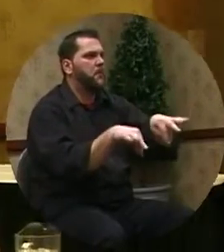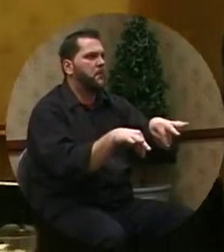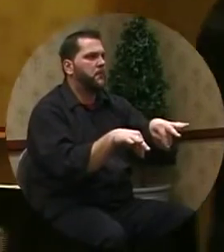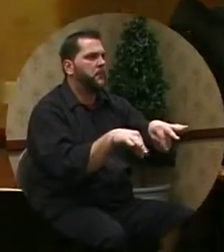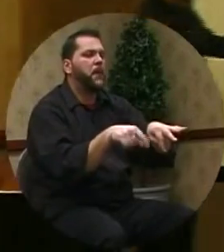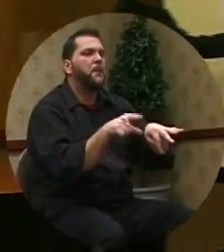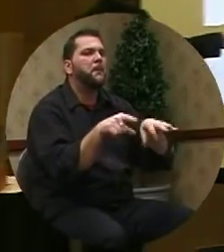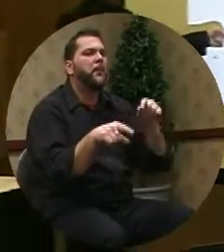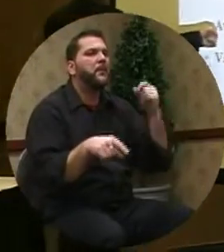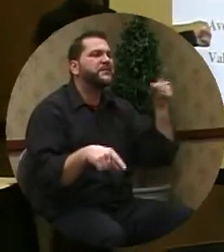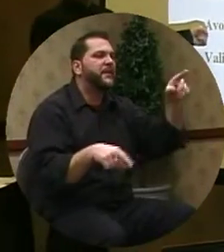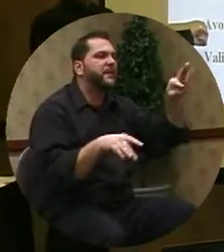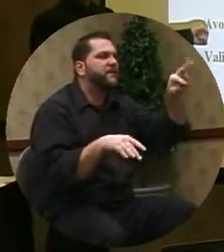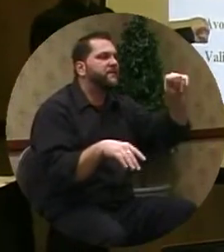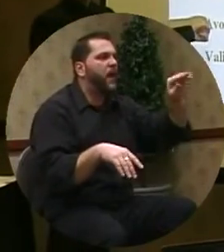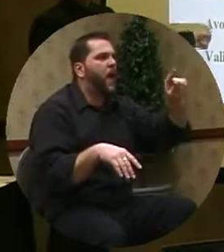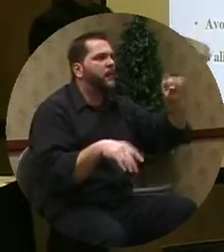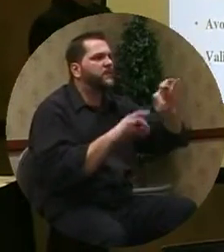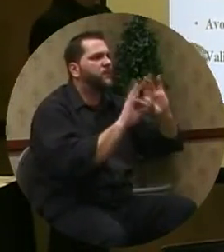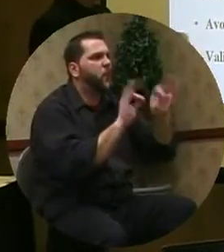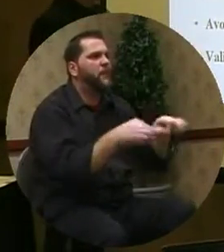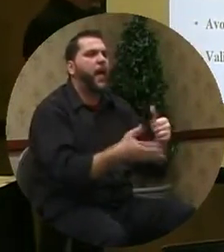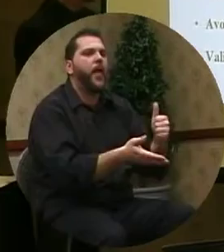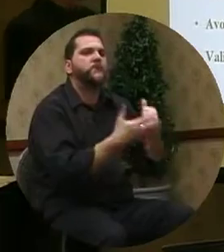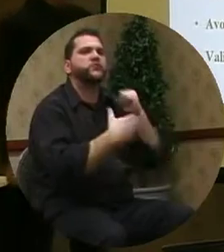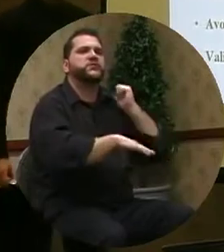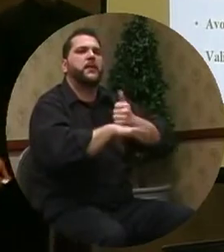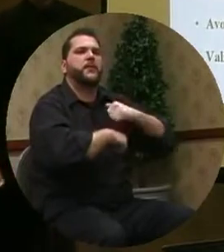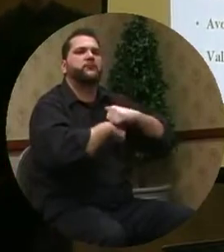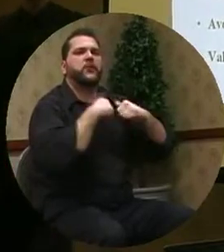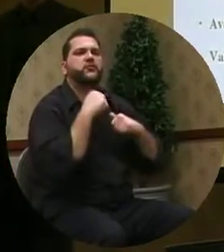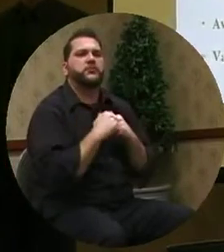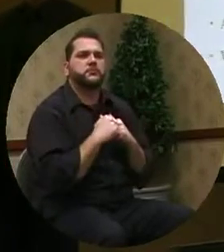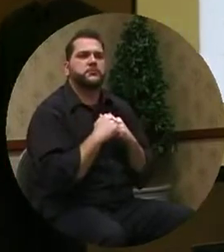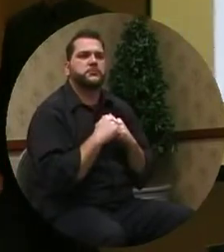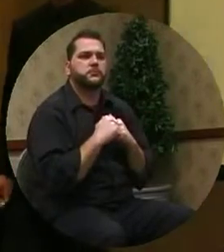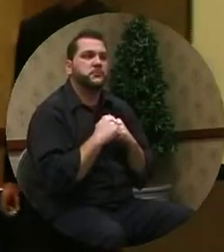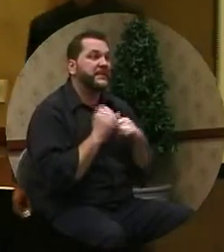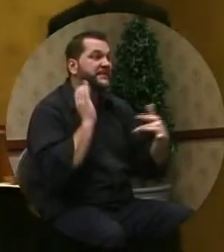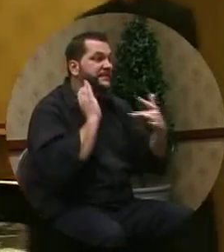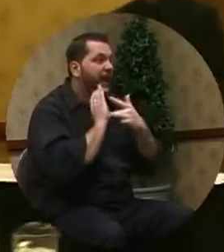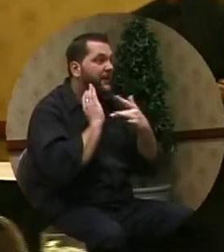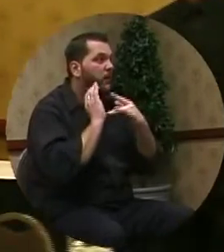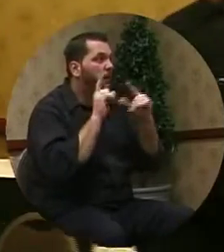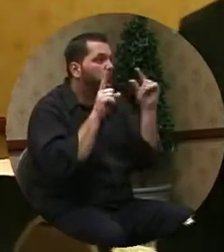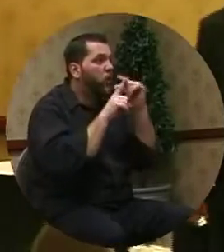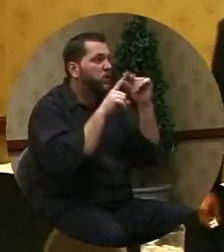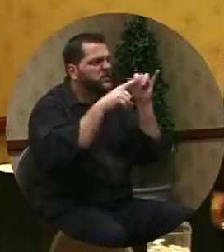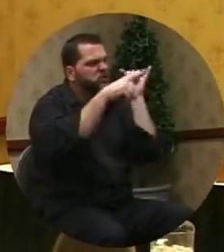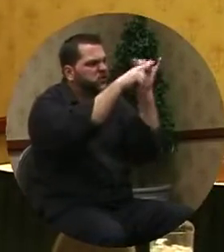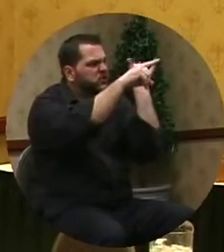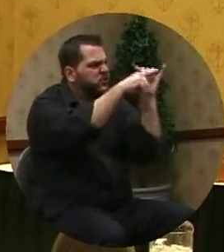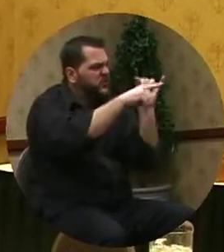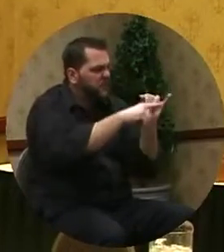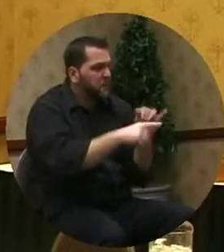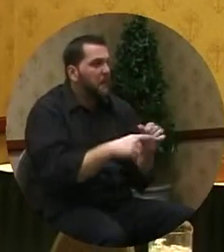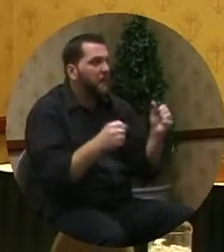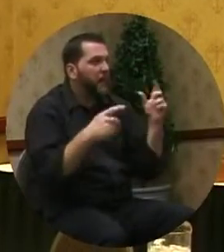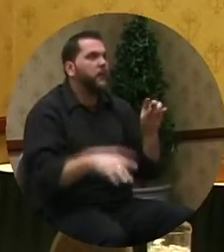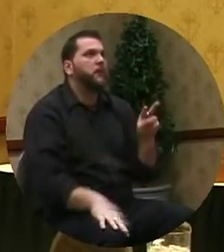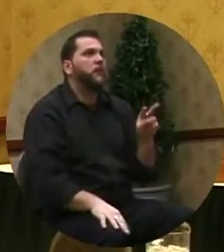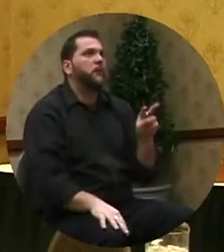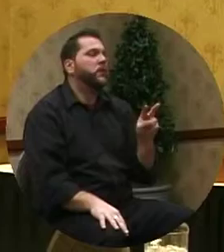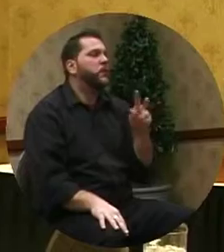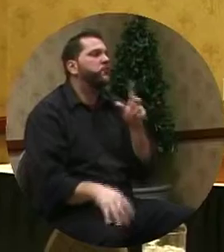structure. It's good to avoid technical language, and you want to validate the concerns of the person being interviewed, whether it's a parent